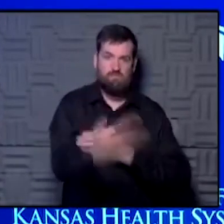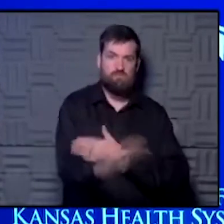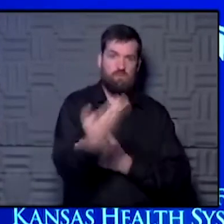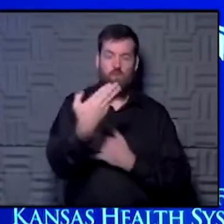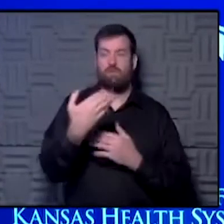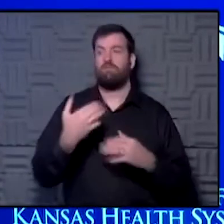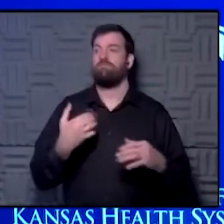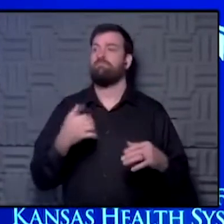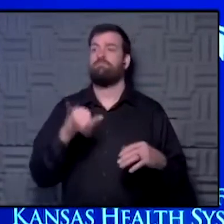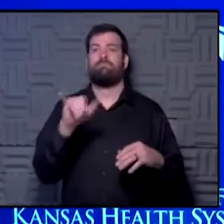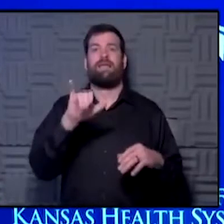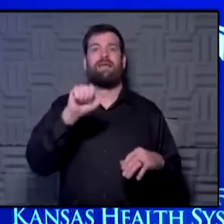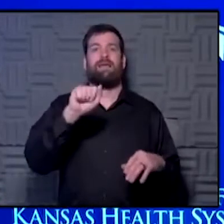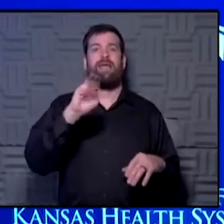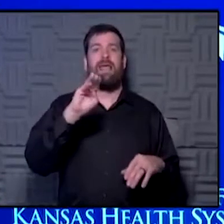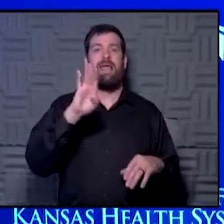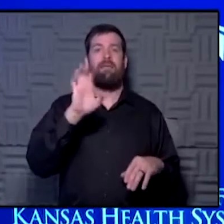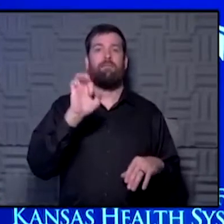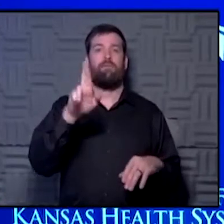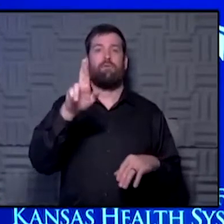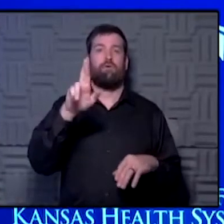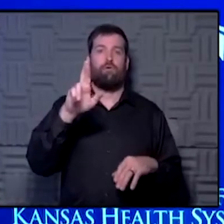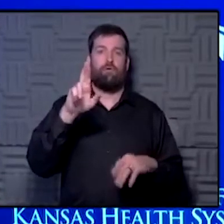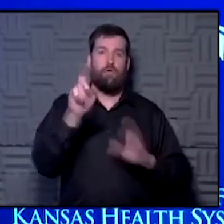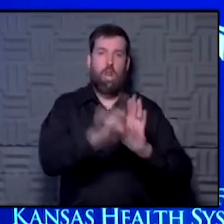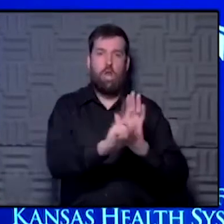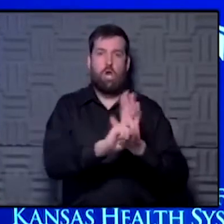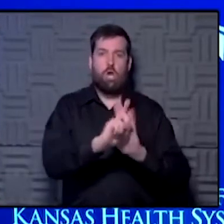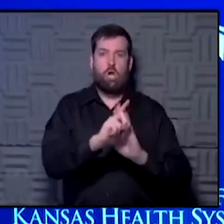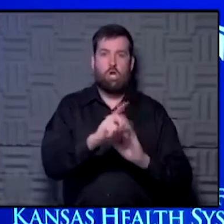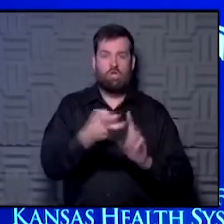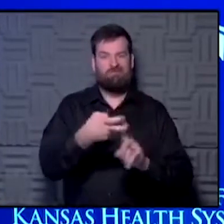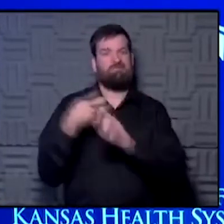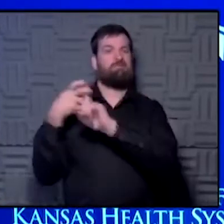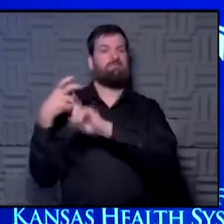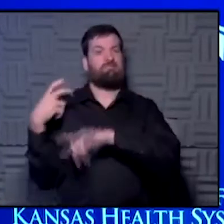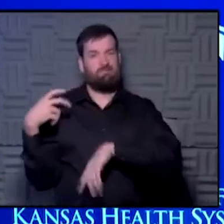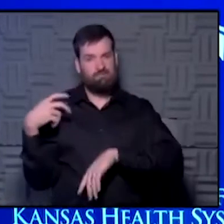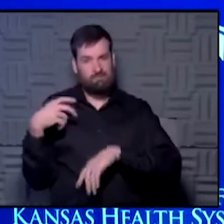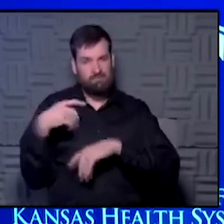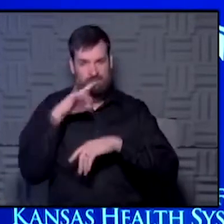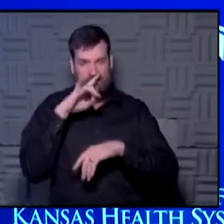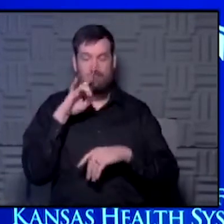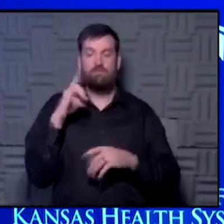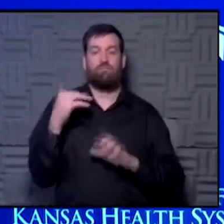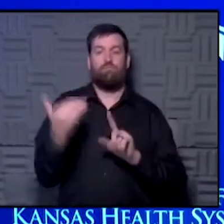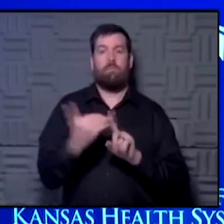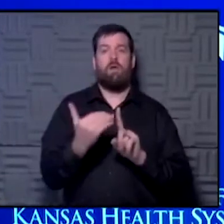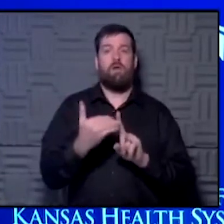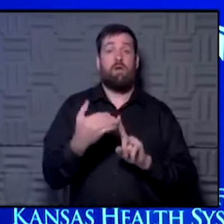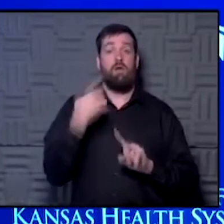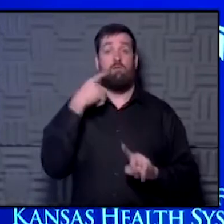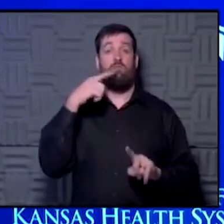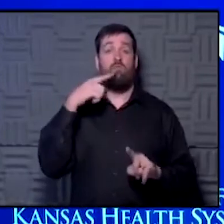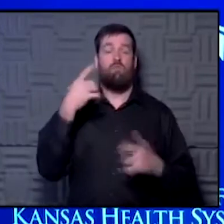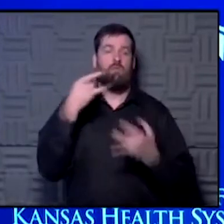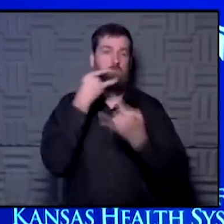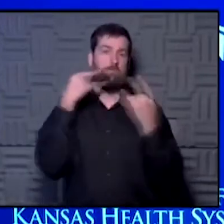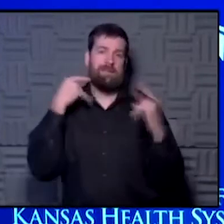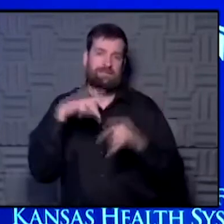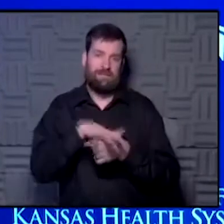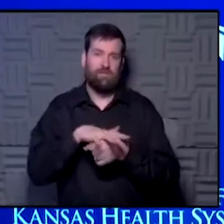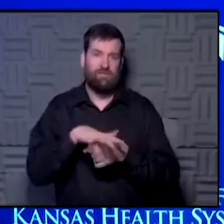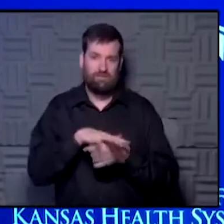kind of like you would an Amber Alert. Mm-hmm. And it was to remind us that we were in a mask mandated area.